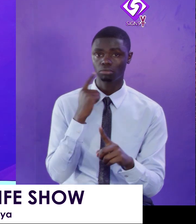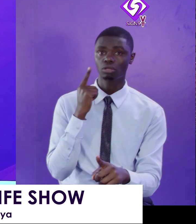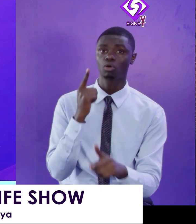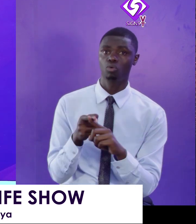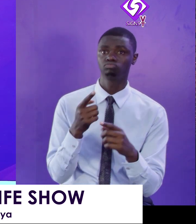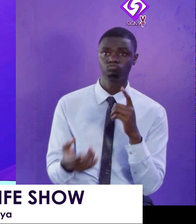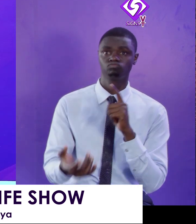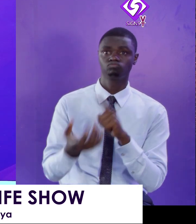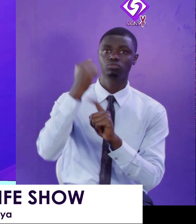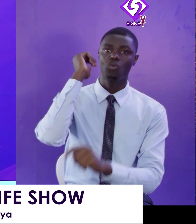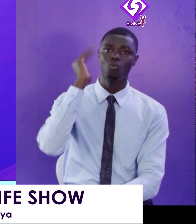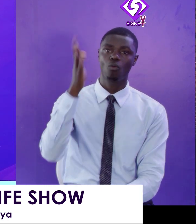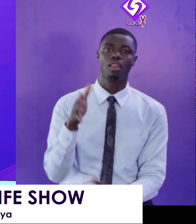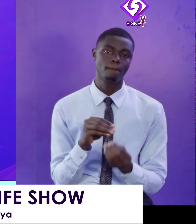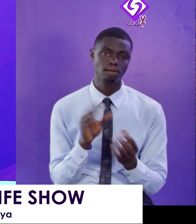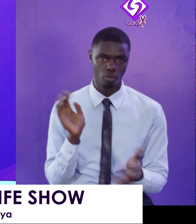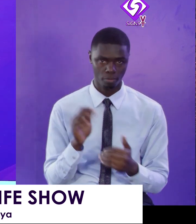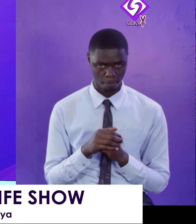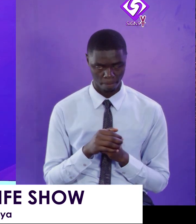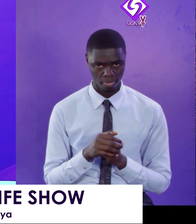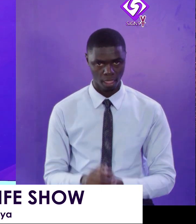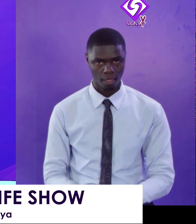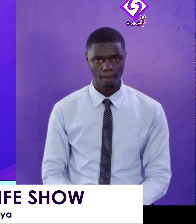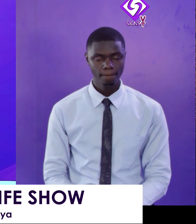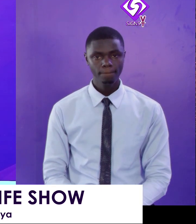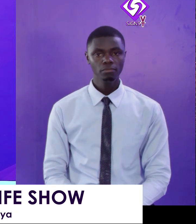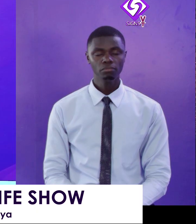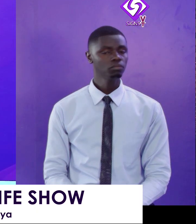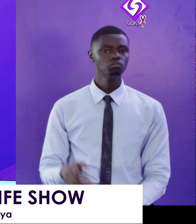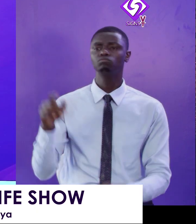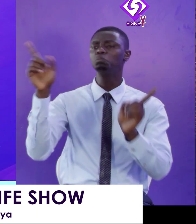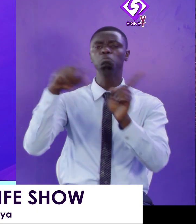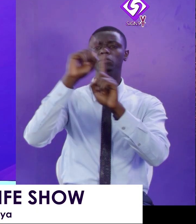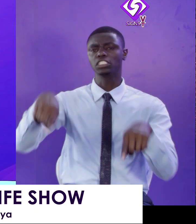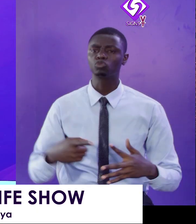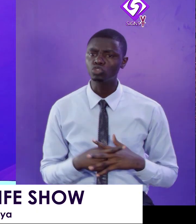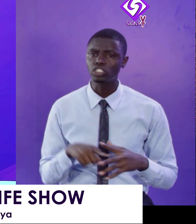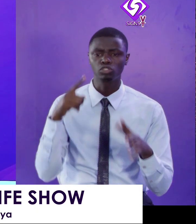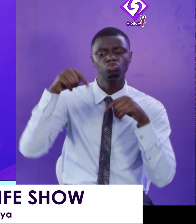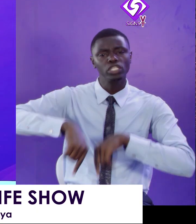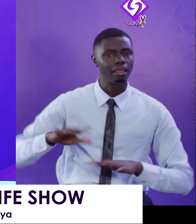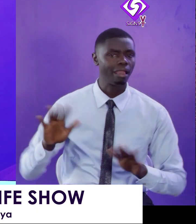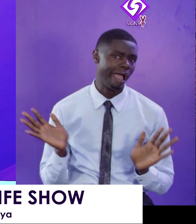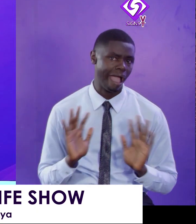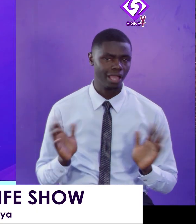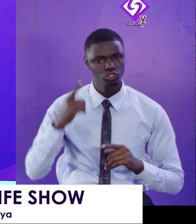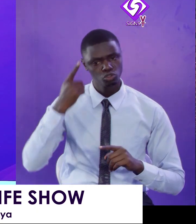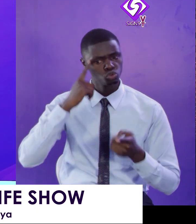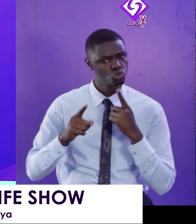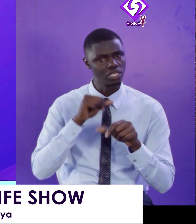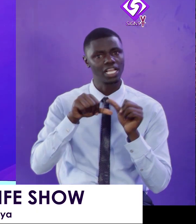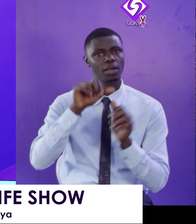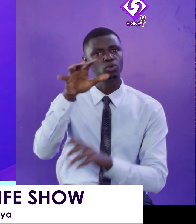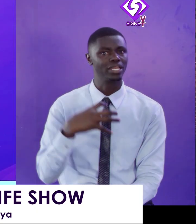will achieve more. And by the way, it is not wrong for you to start today to think about your retirement.